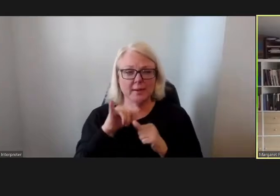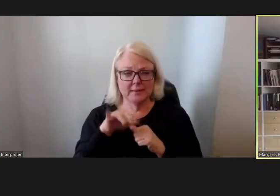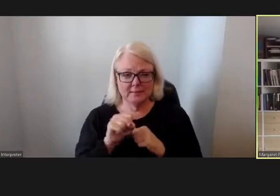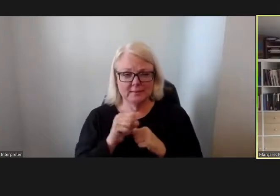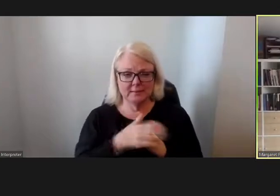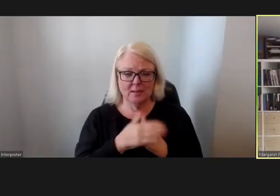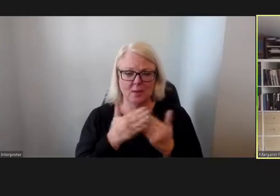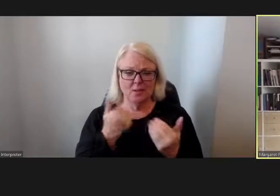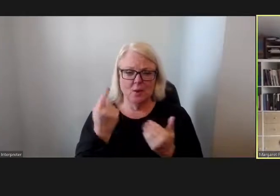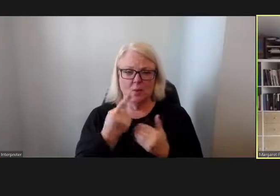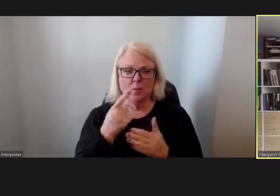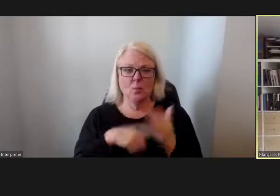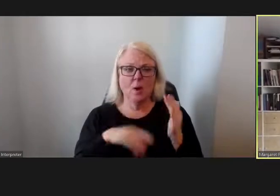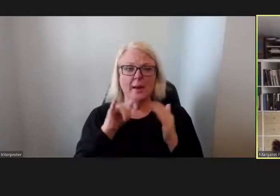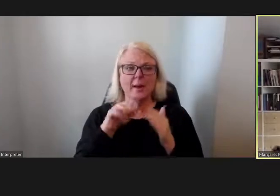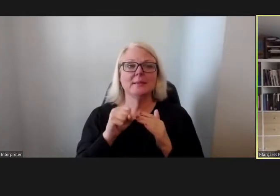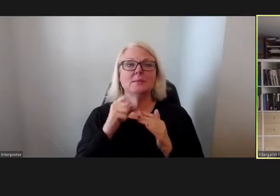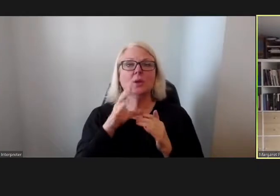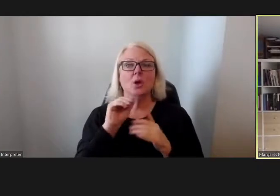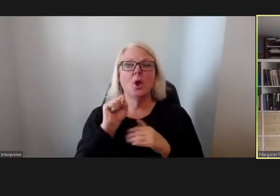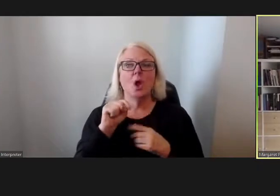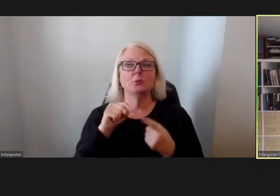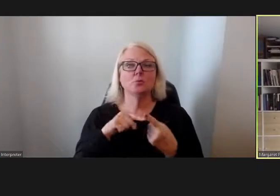almost always, what is the cost to me?